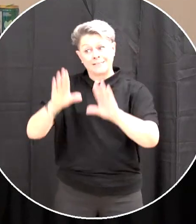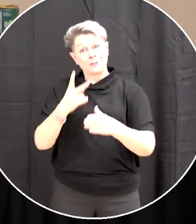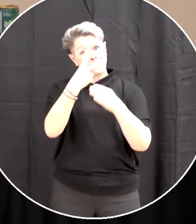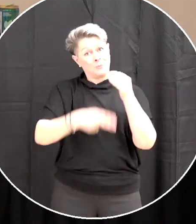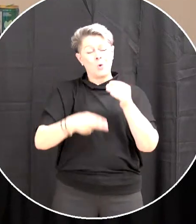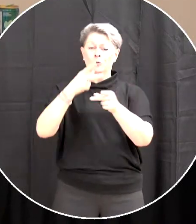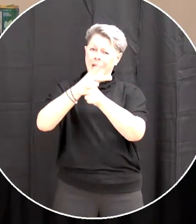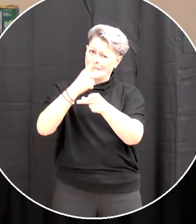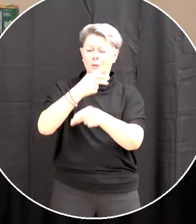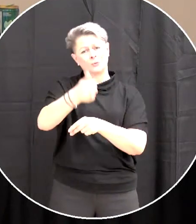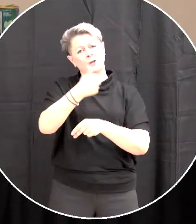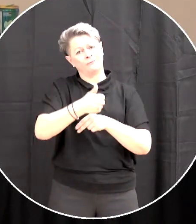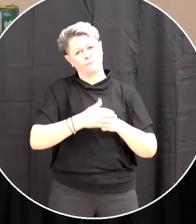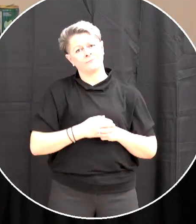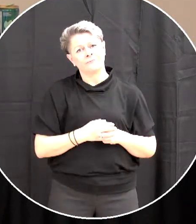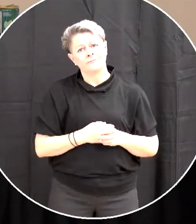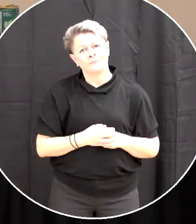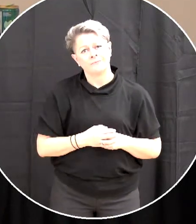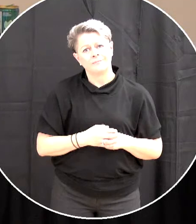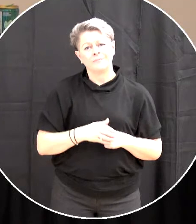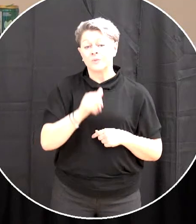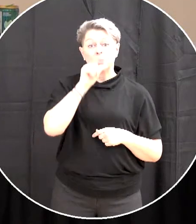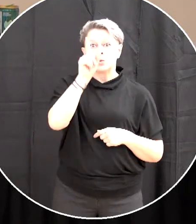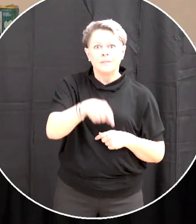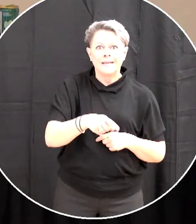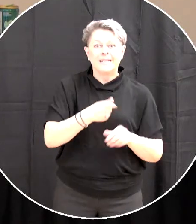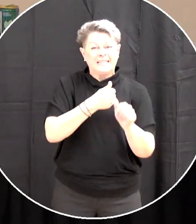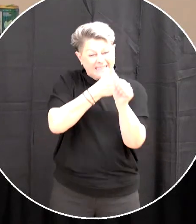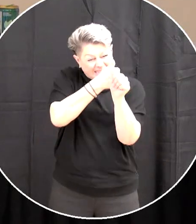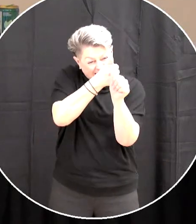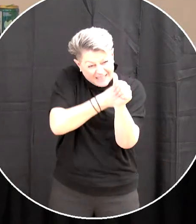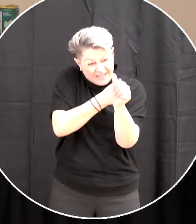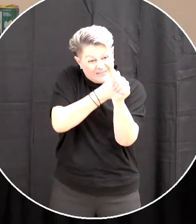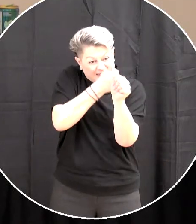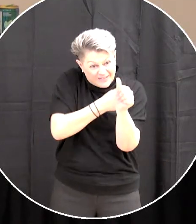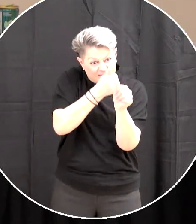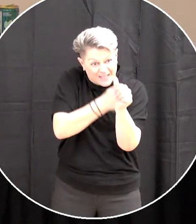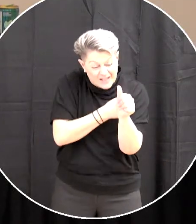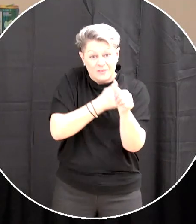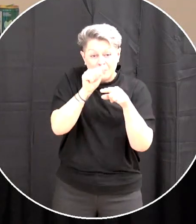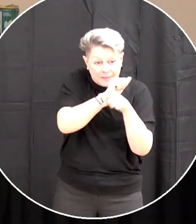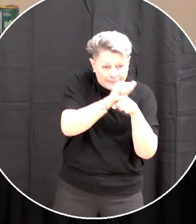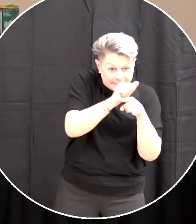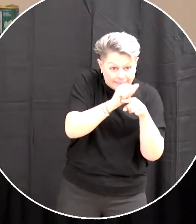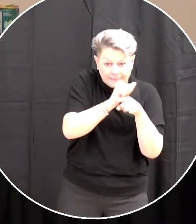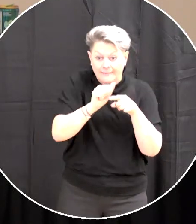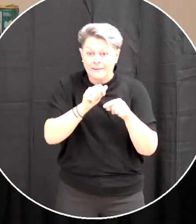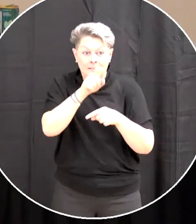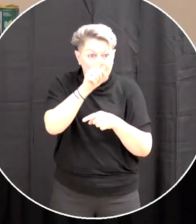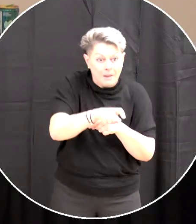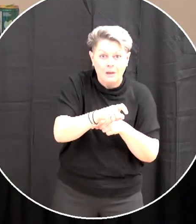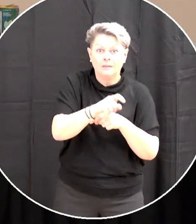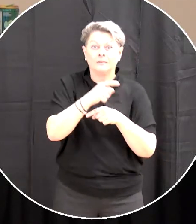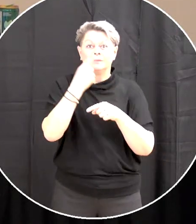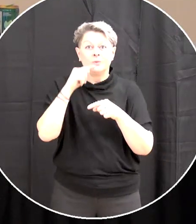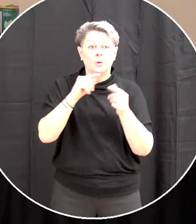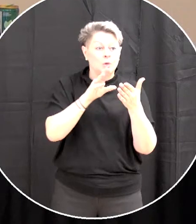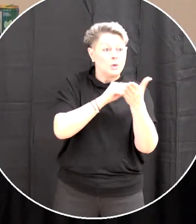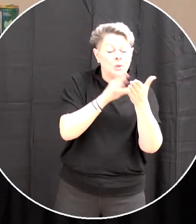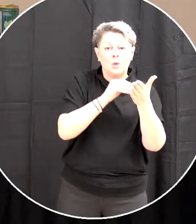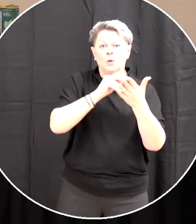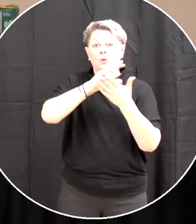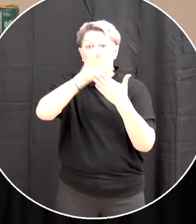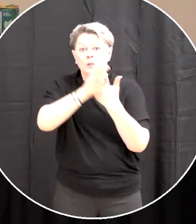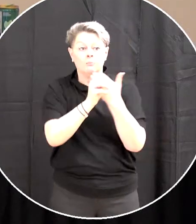to cover or complete every single exercise that are in the learning outcomes. What we have to do